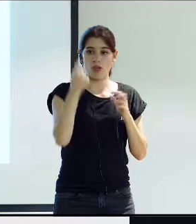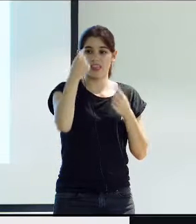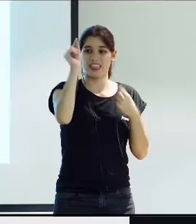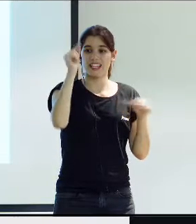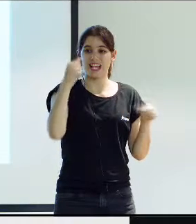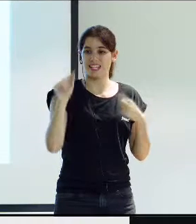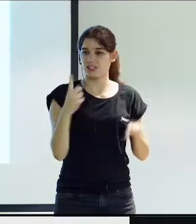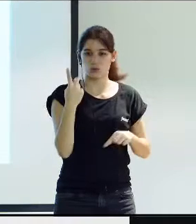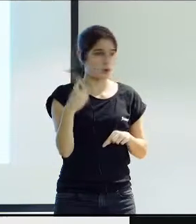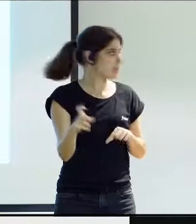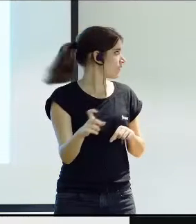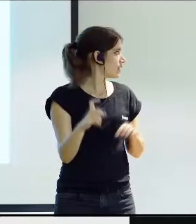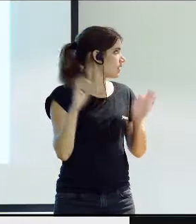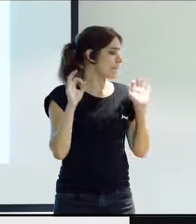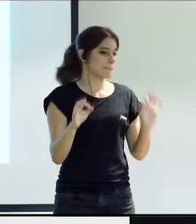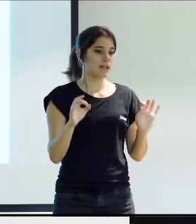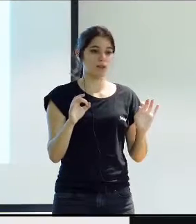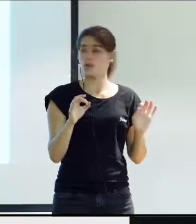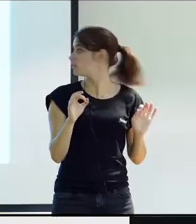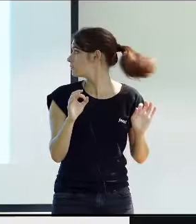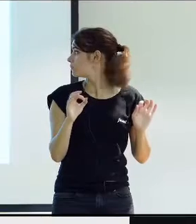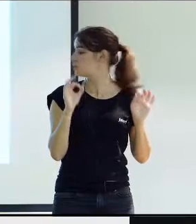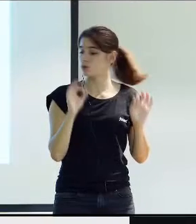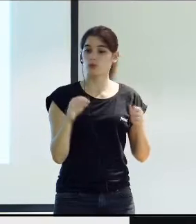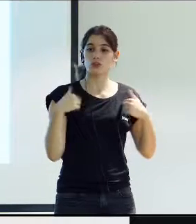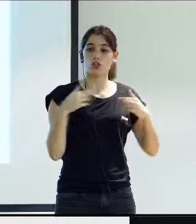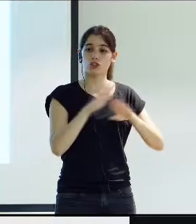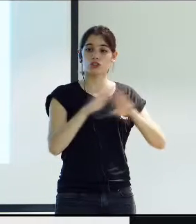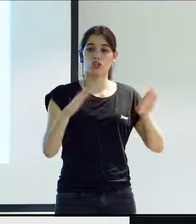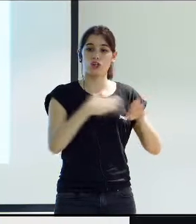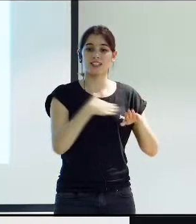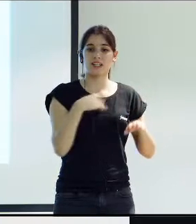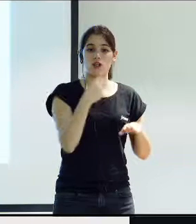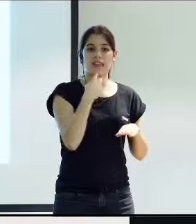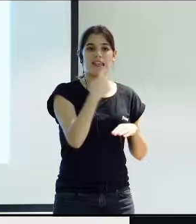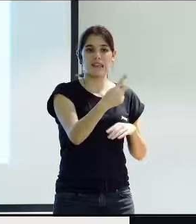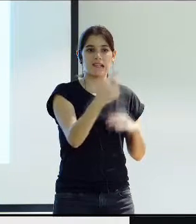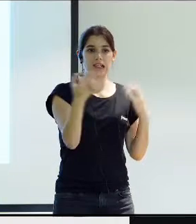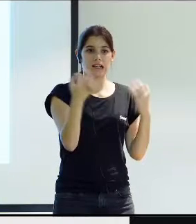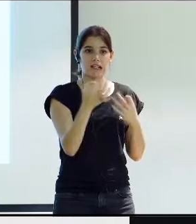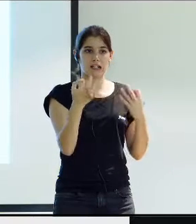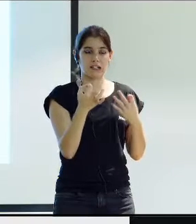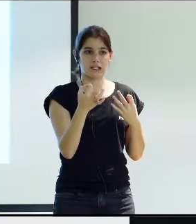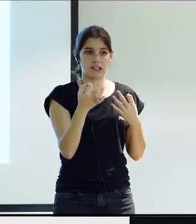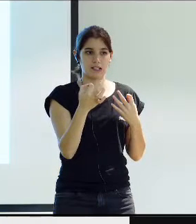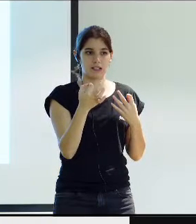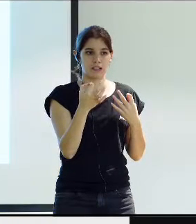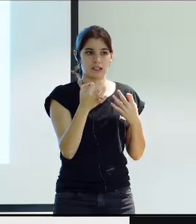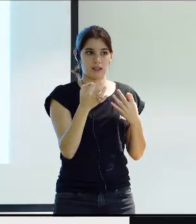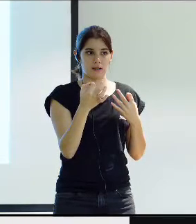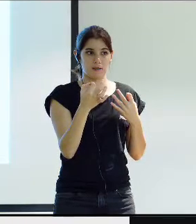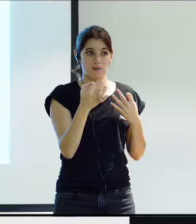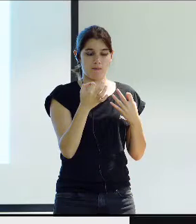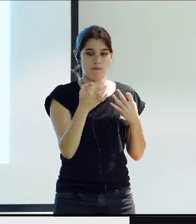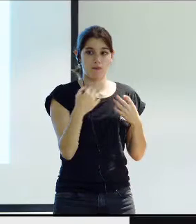I have been living independently and being employed on the ordinary labor